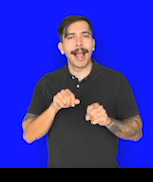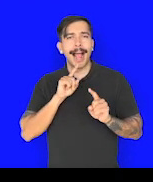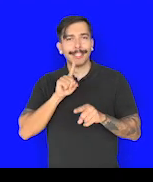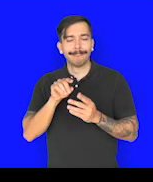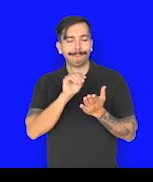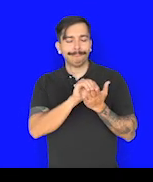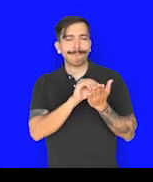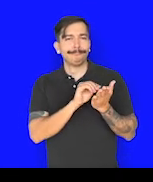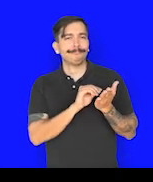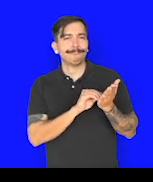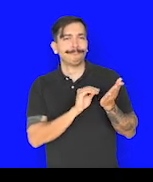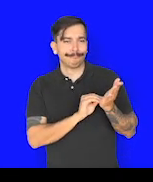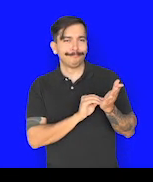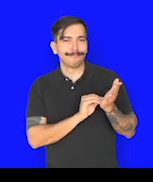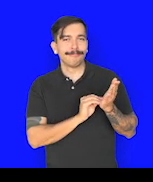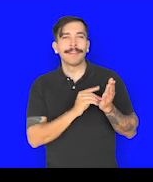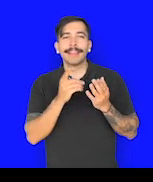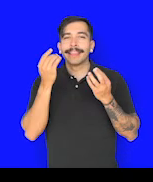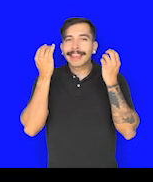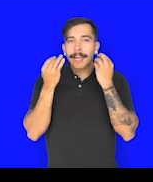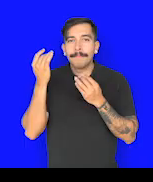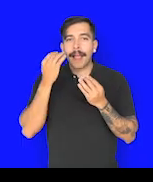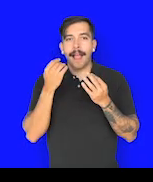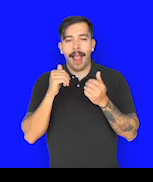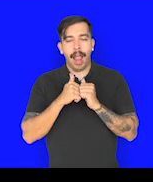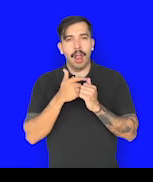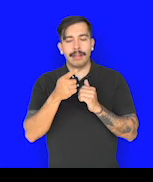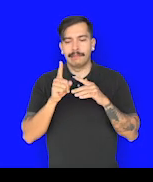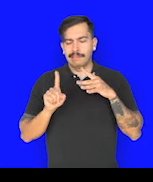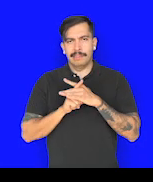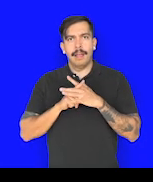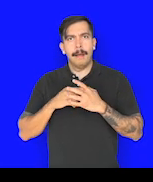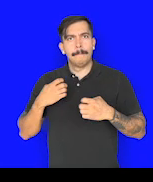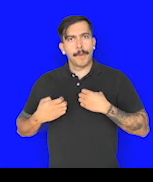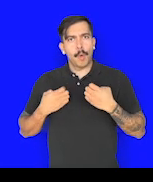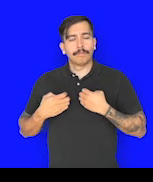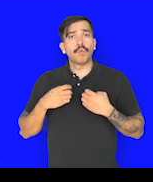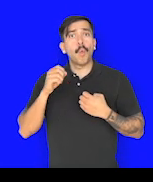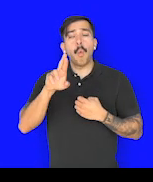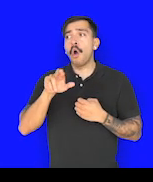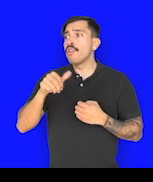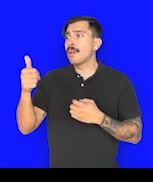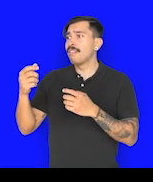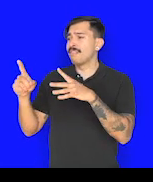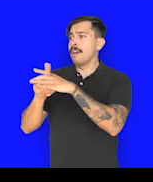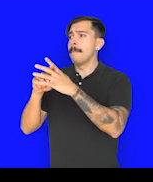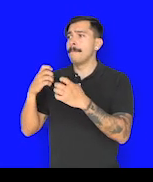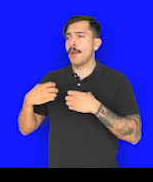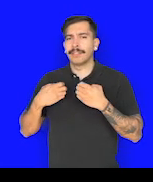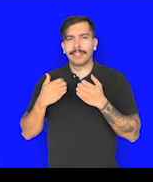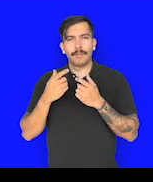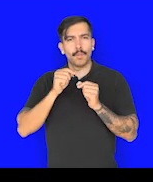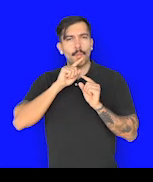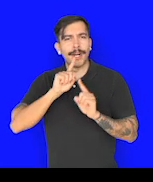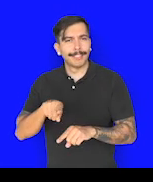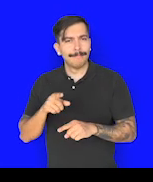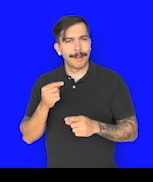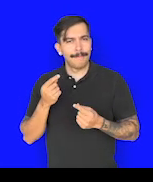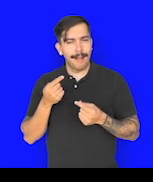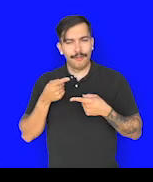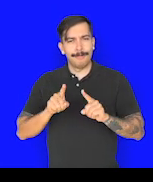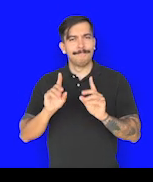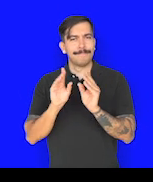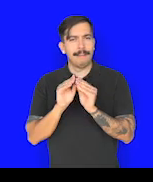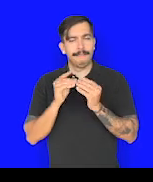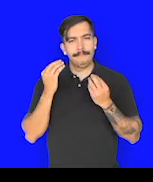answers. Think about how you plan to deal with emotions, yours and others, during the